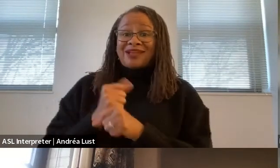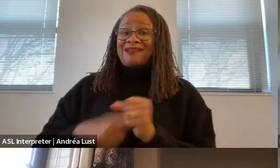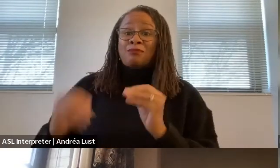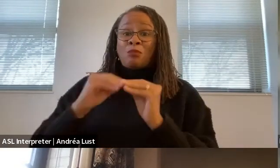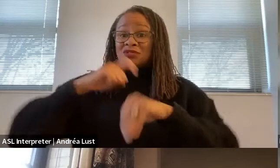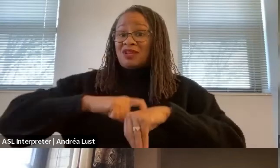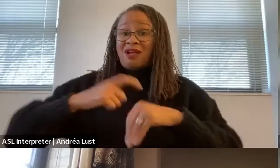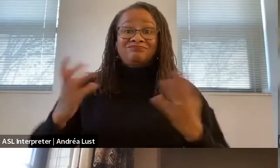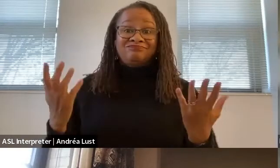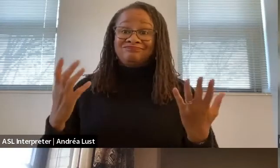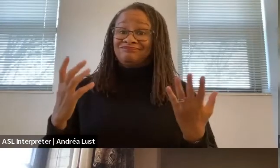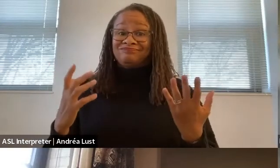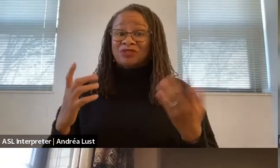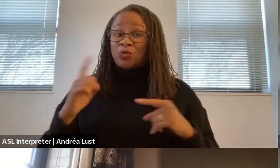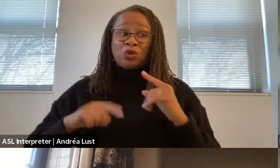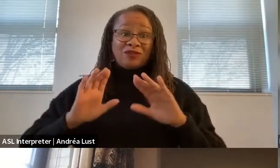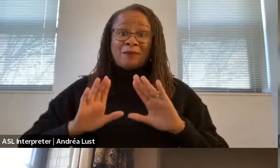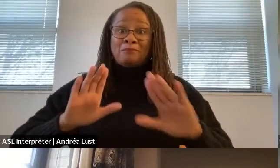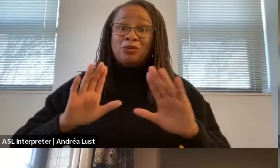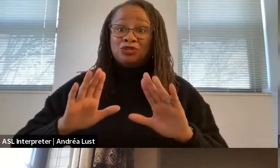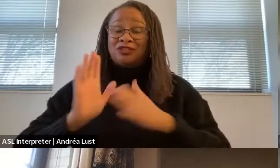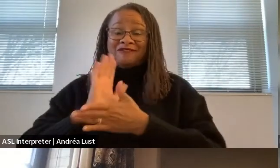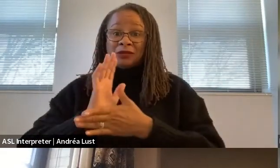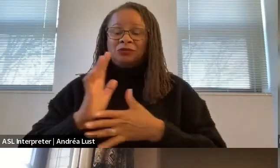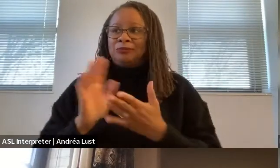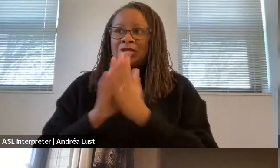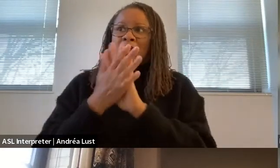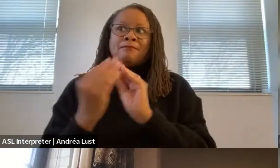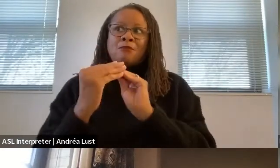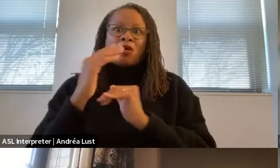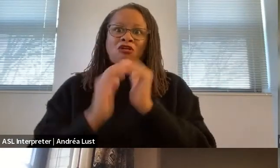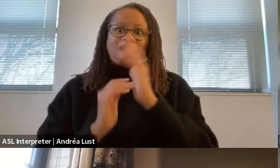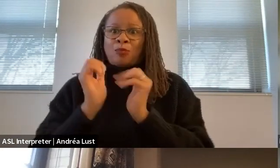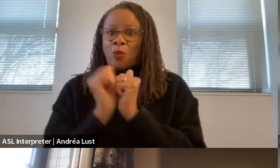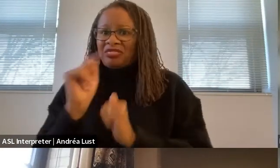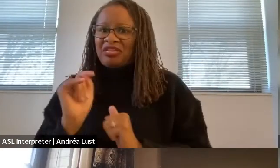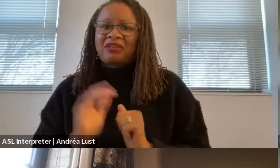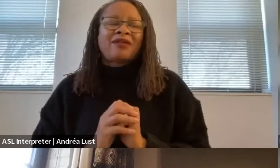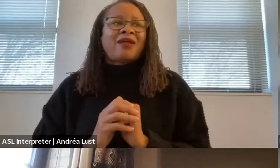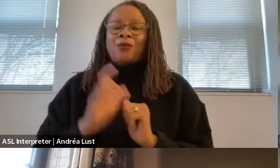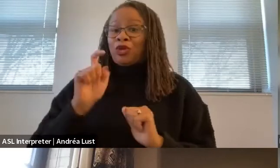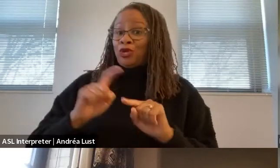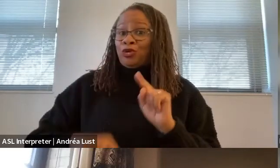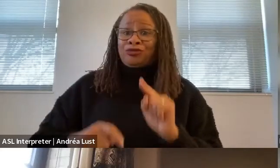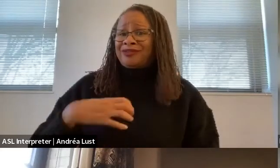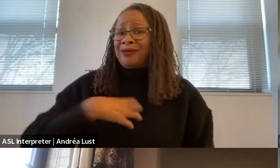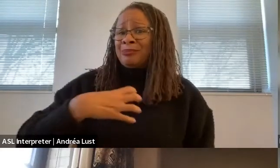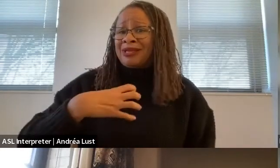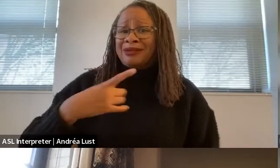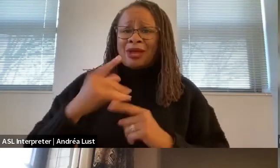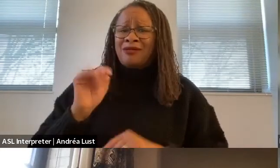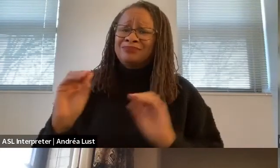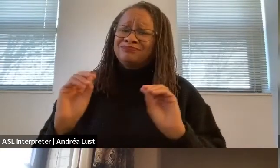wasn't, we couldn't like push the film. We couldn't complain about it. It was the way that it is.